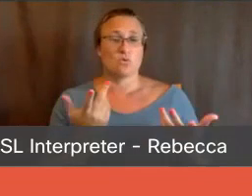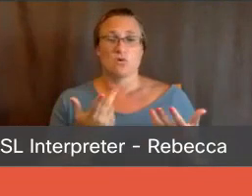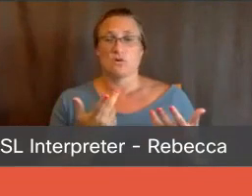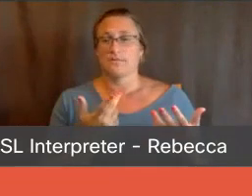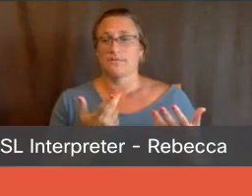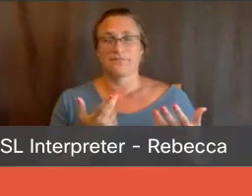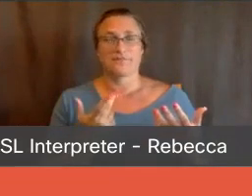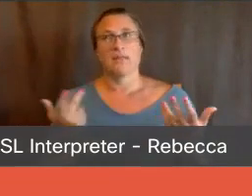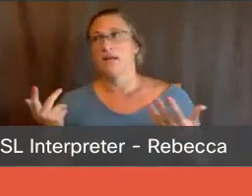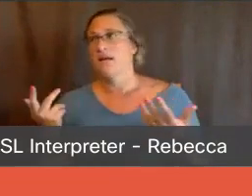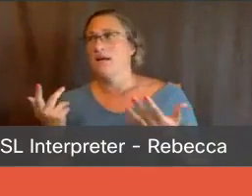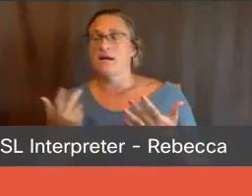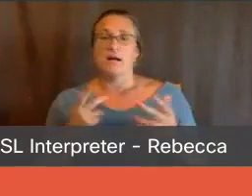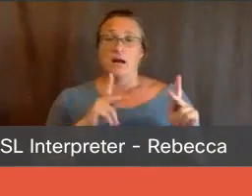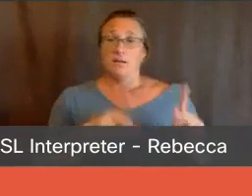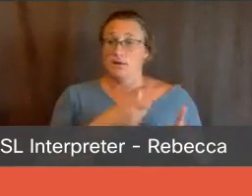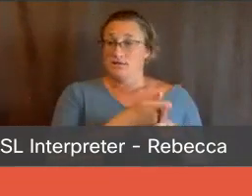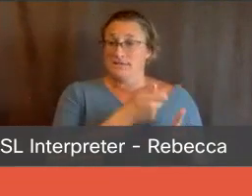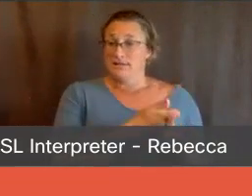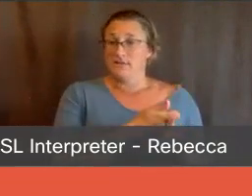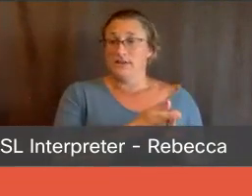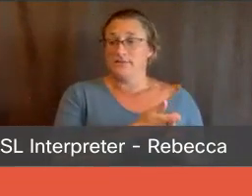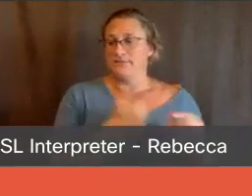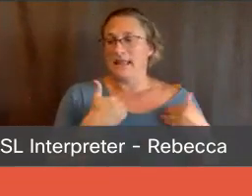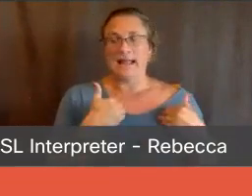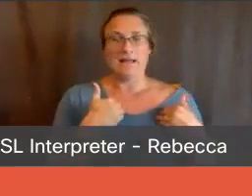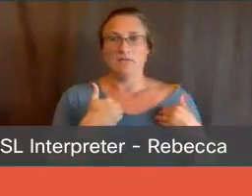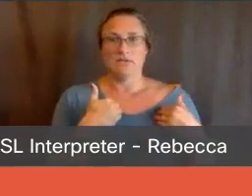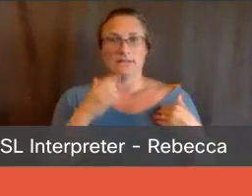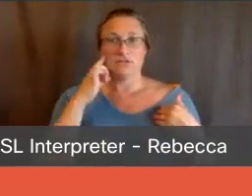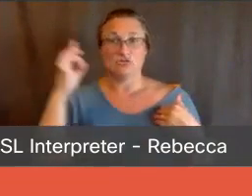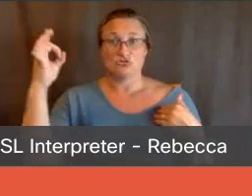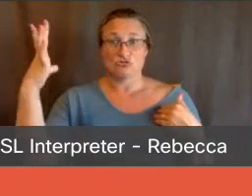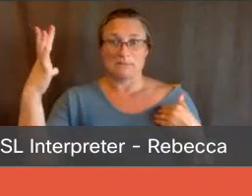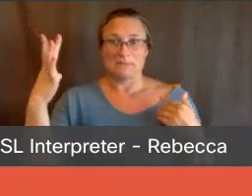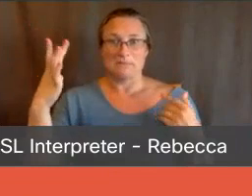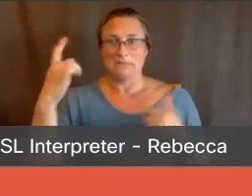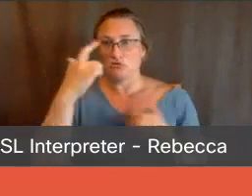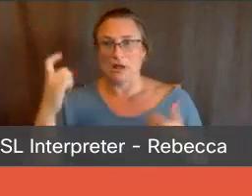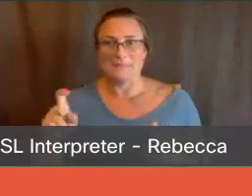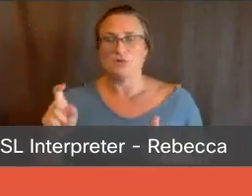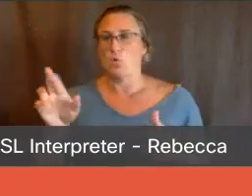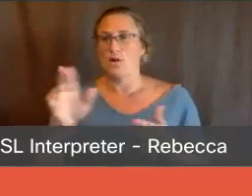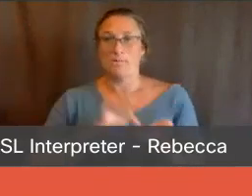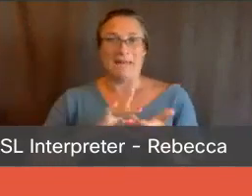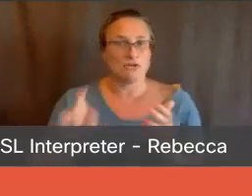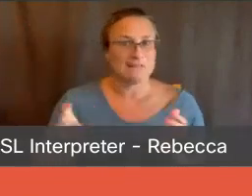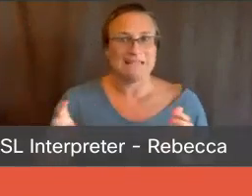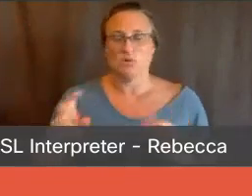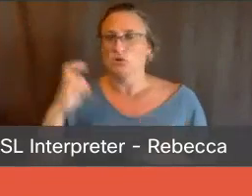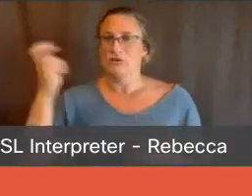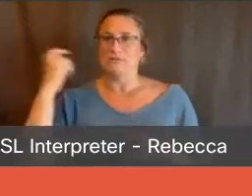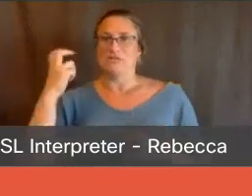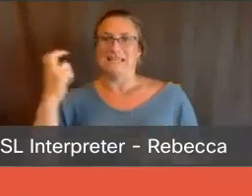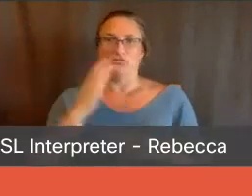that, has a really extreme, trauma need or medical need or transportation